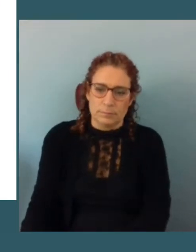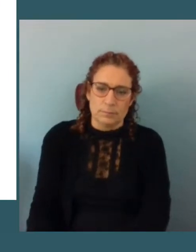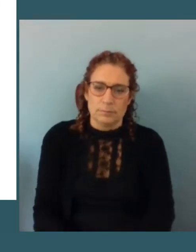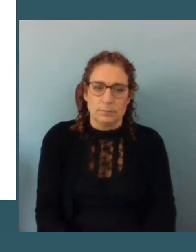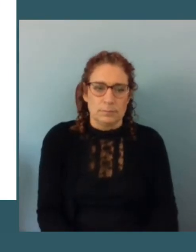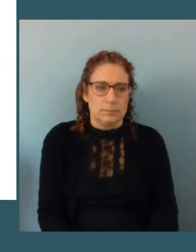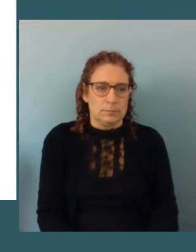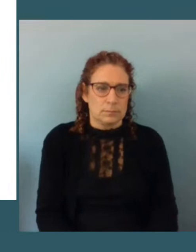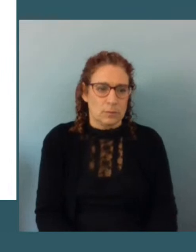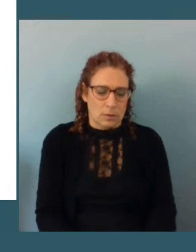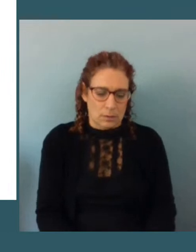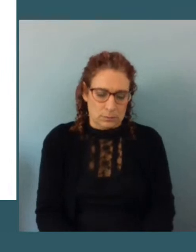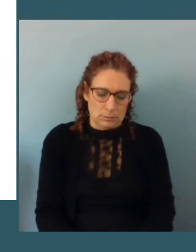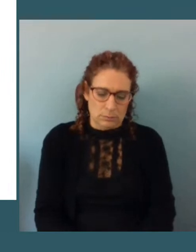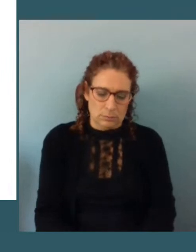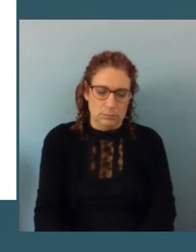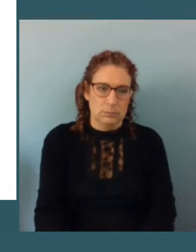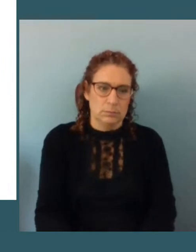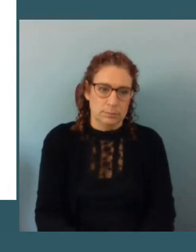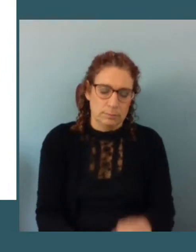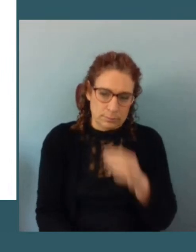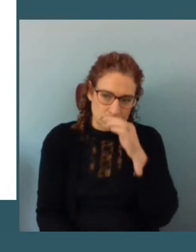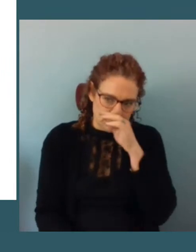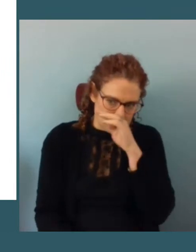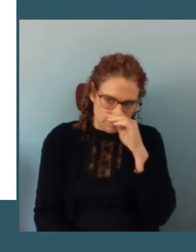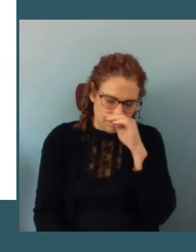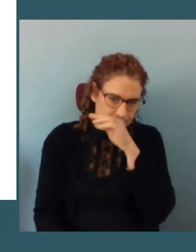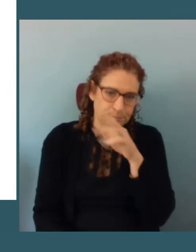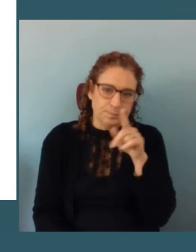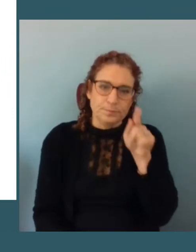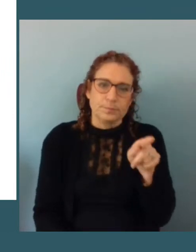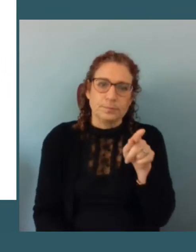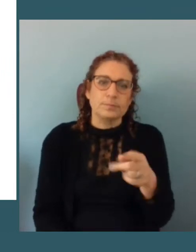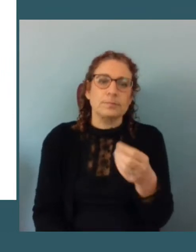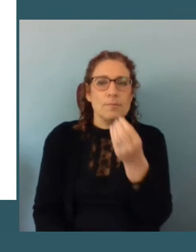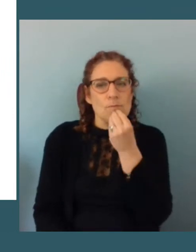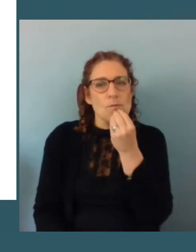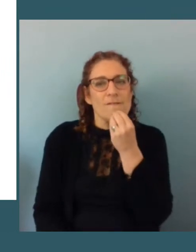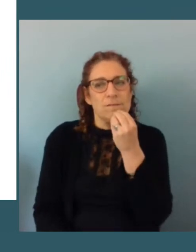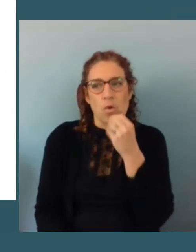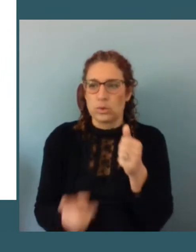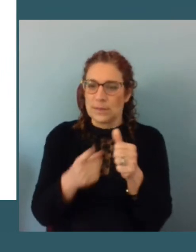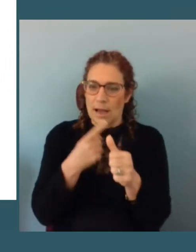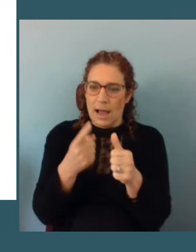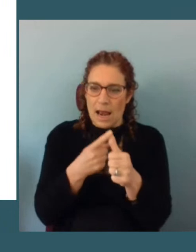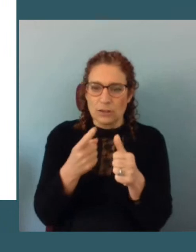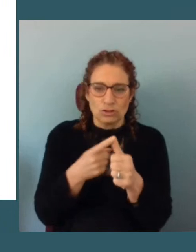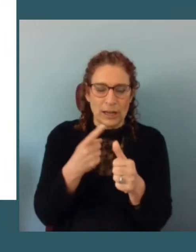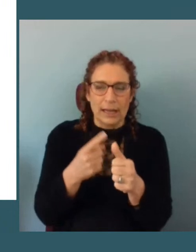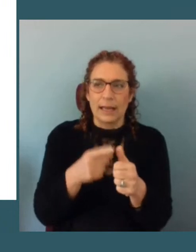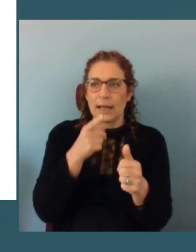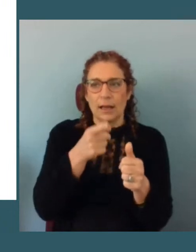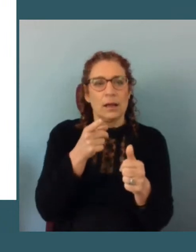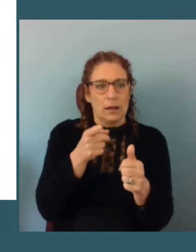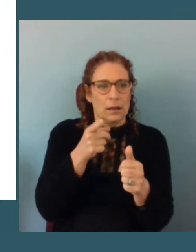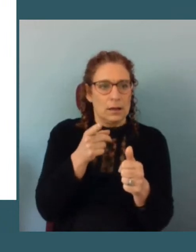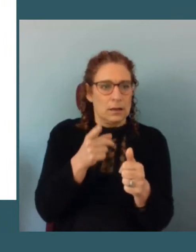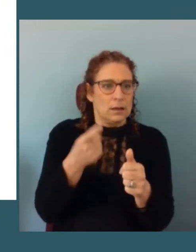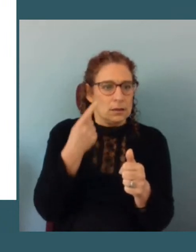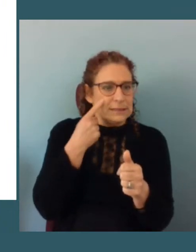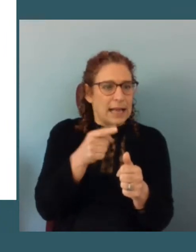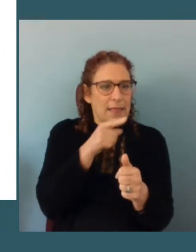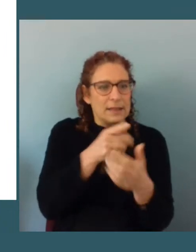So quality of life, the impact of food allergy has been linked to that of chronic diseases, and Roseanne Mayer brought out this study in